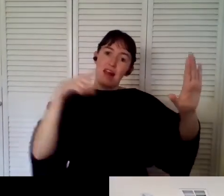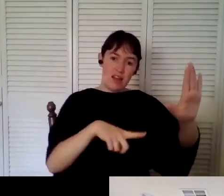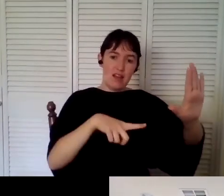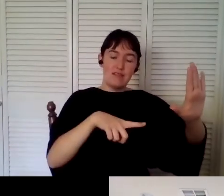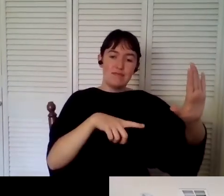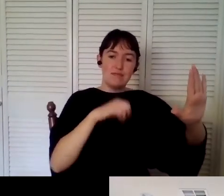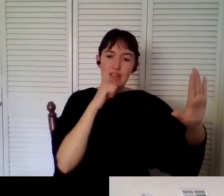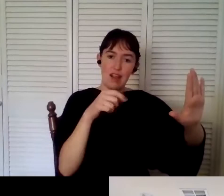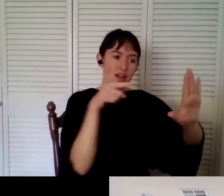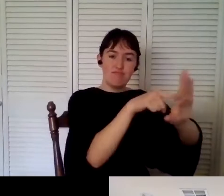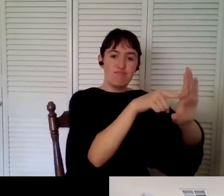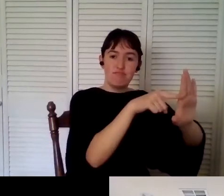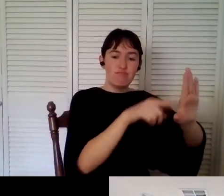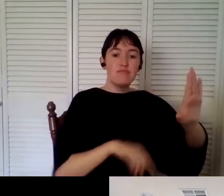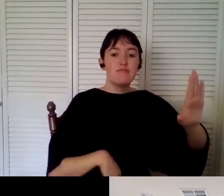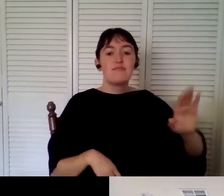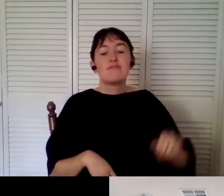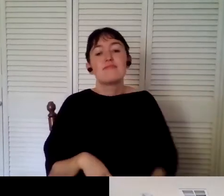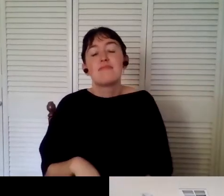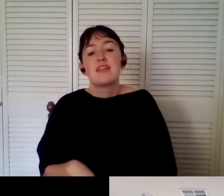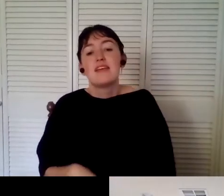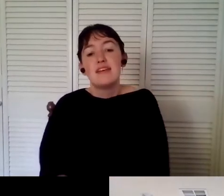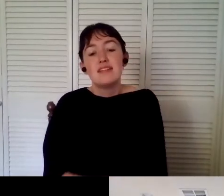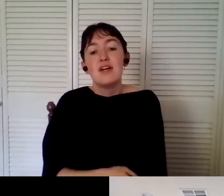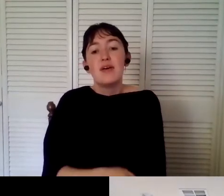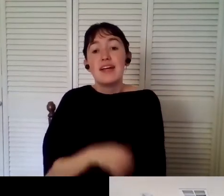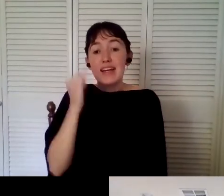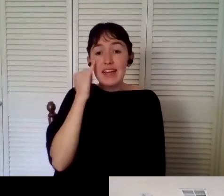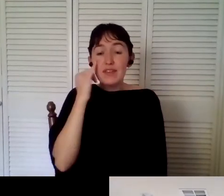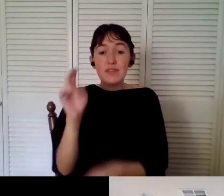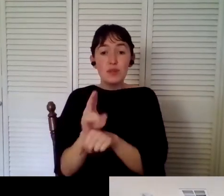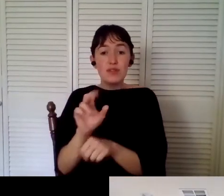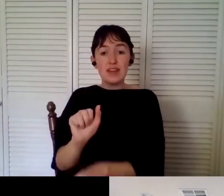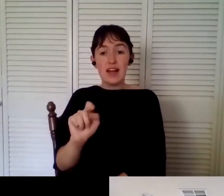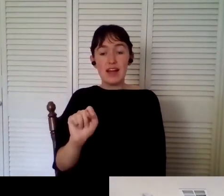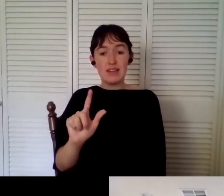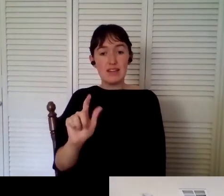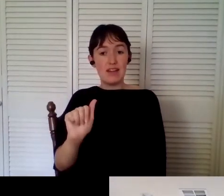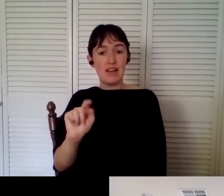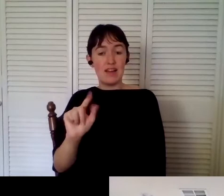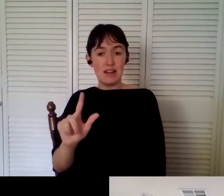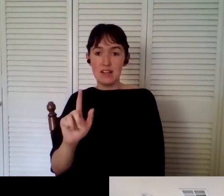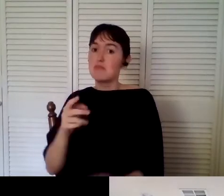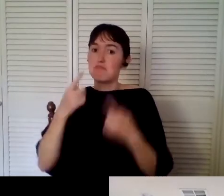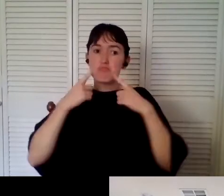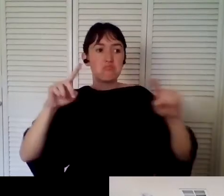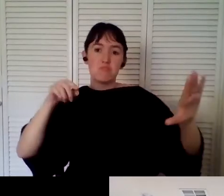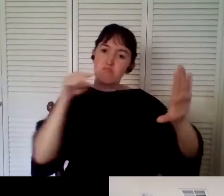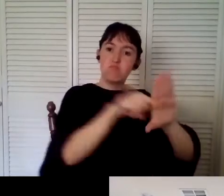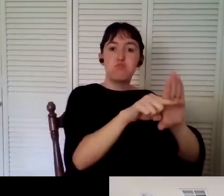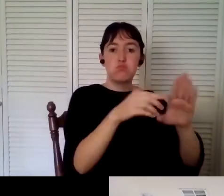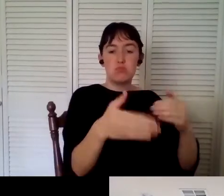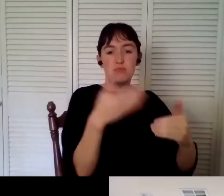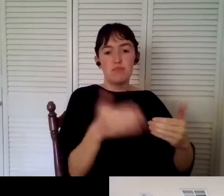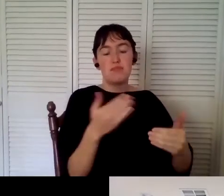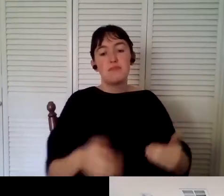273 yards, and the world record javelin throw is 97 yards. So even on distance, atlatls have spear